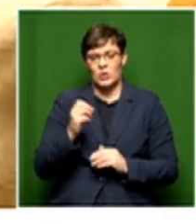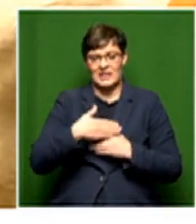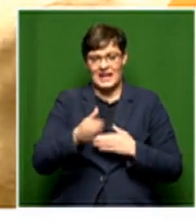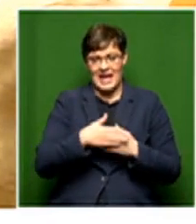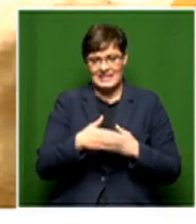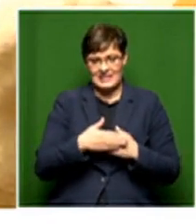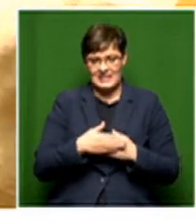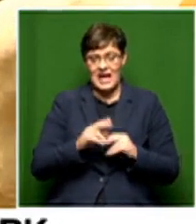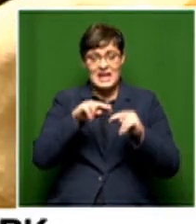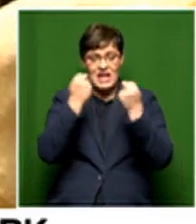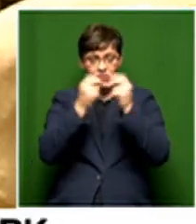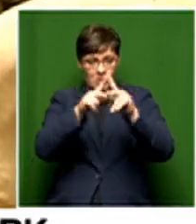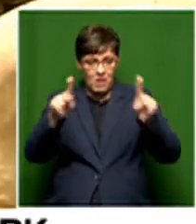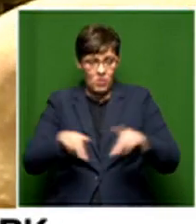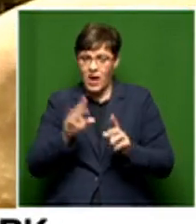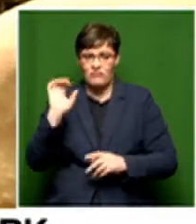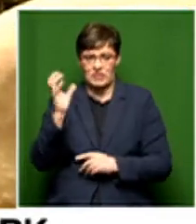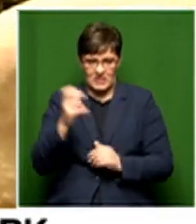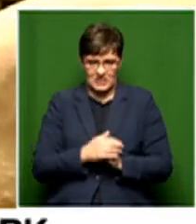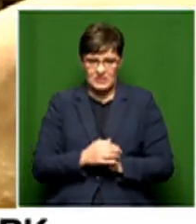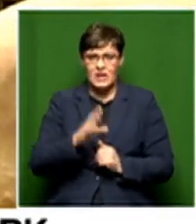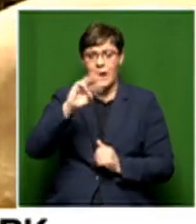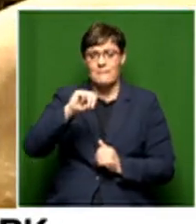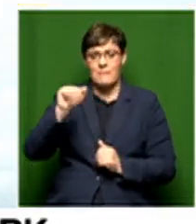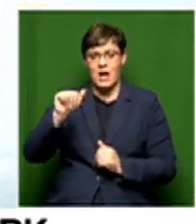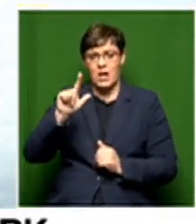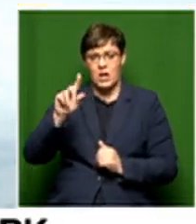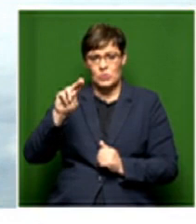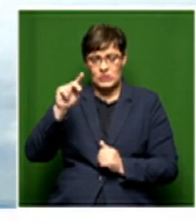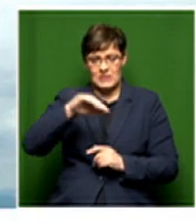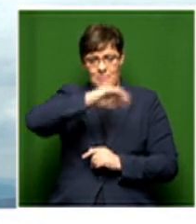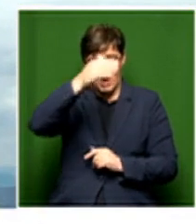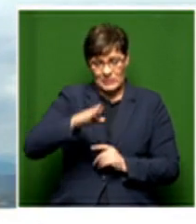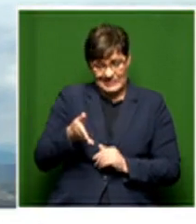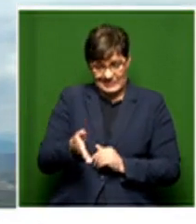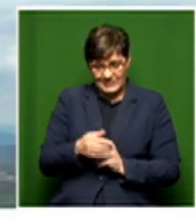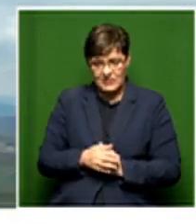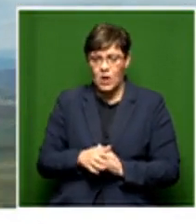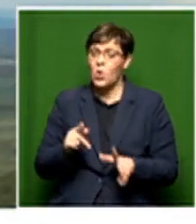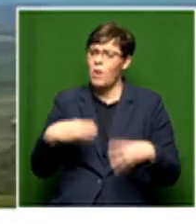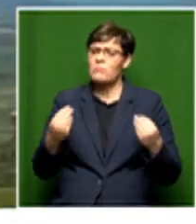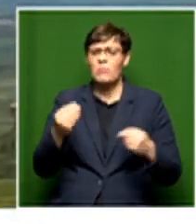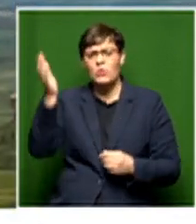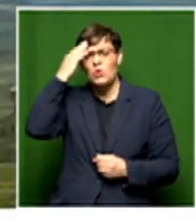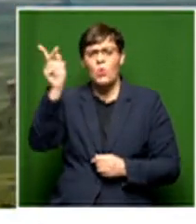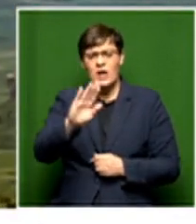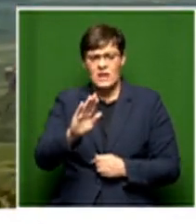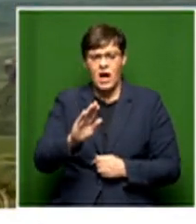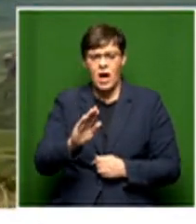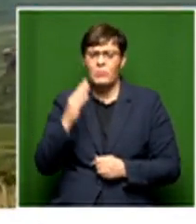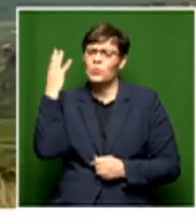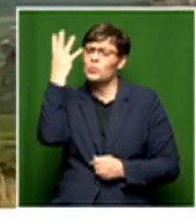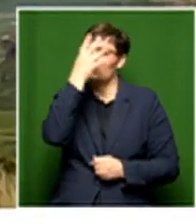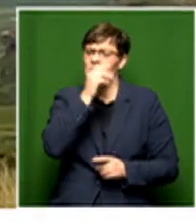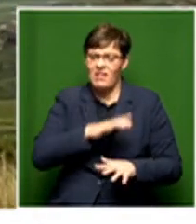Park in the Free State, which lies at the foothills of the Malute Mountains. The area is popularly known for its beautiful